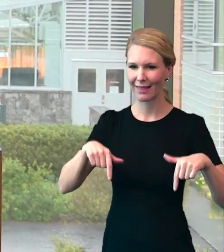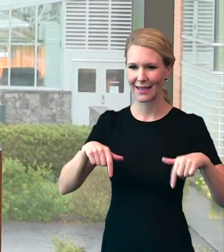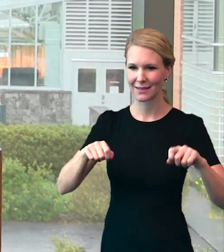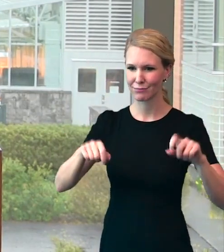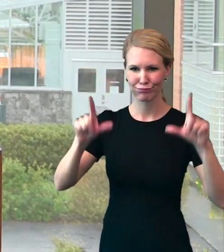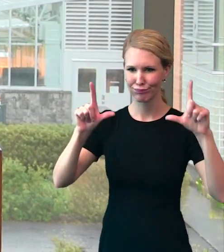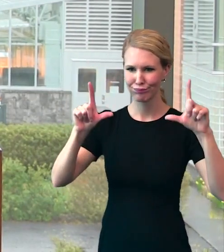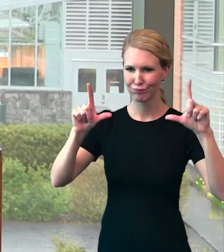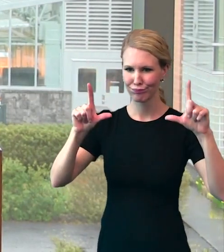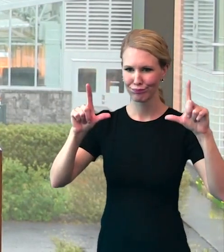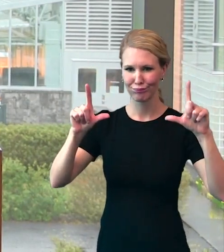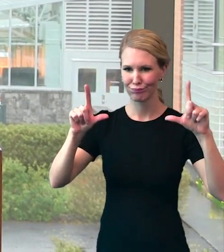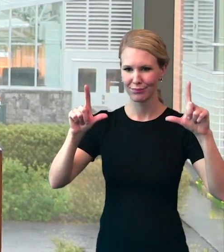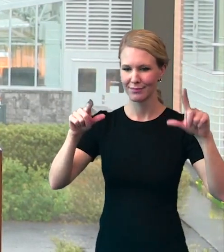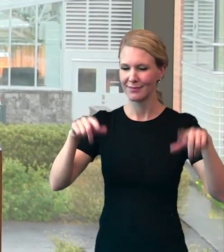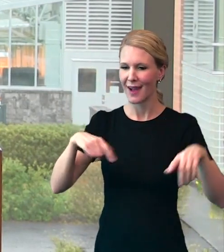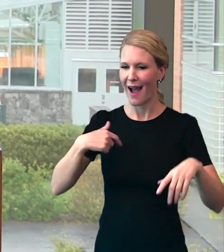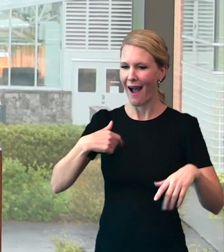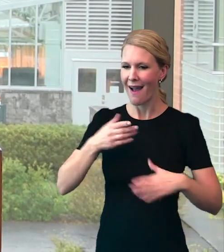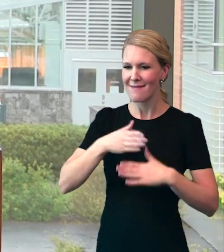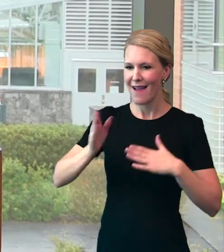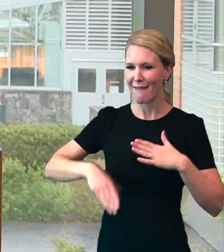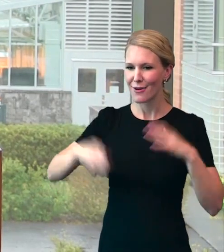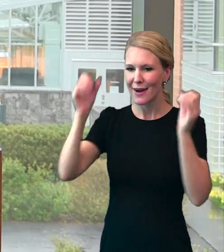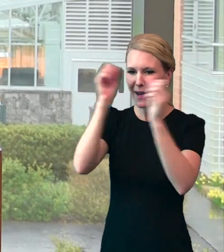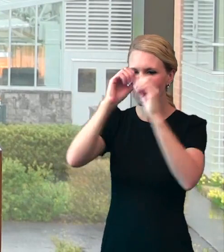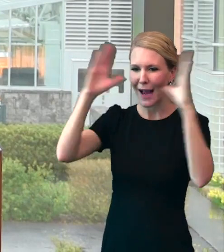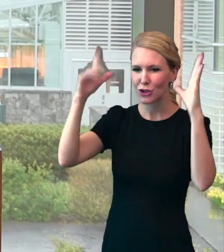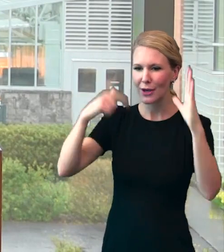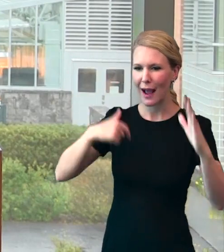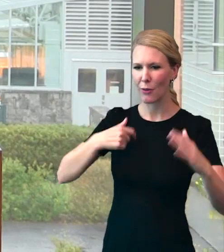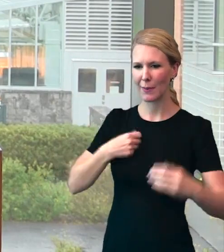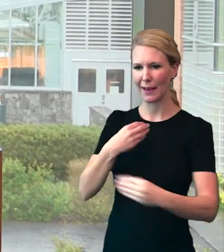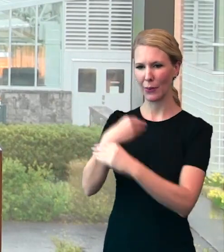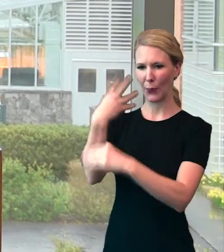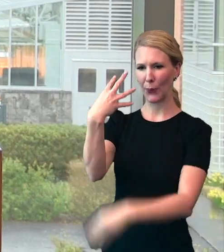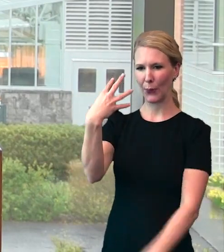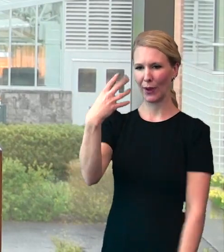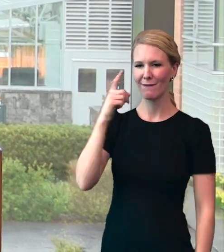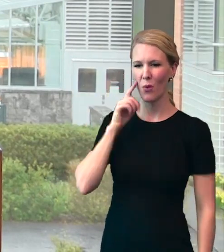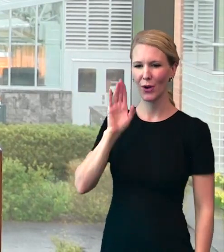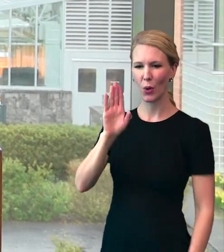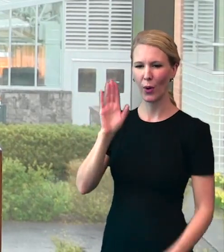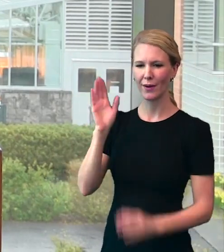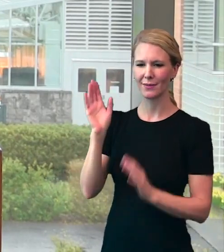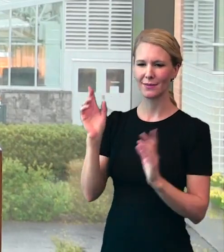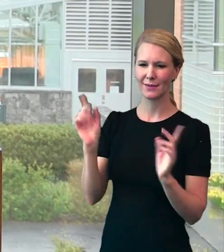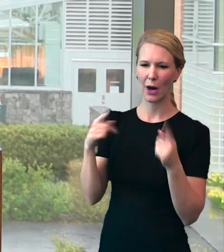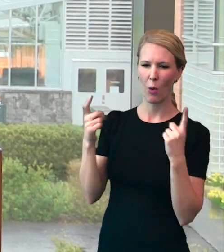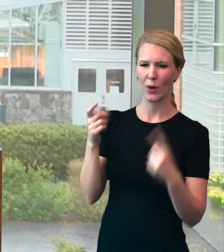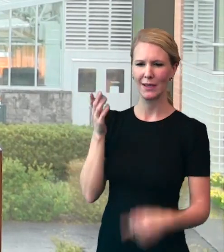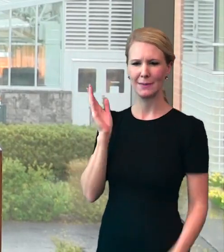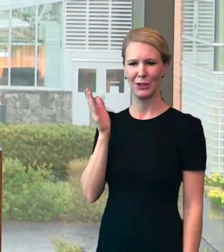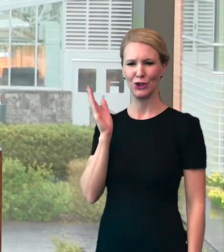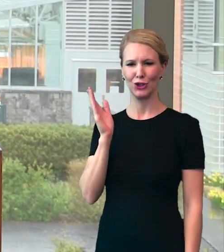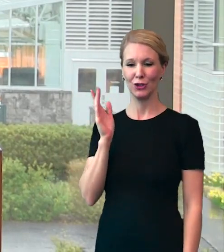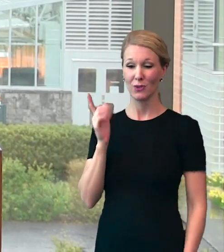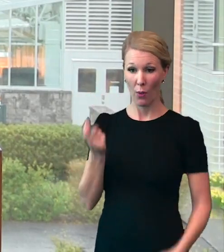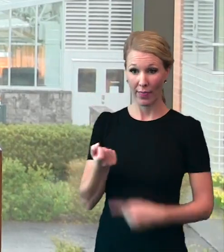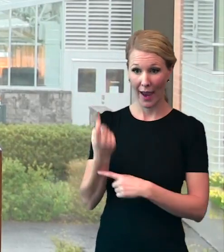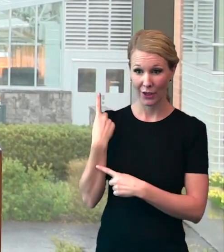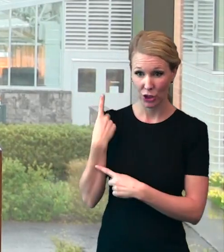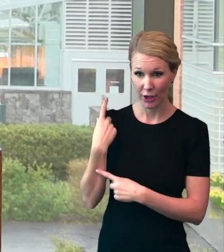how I ever imagined I'd be delivering your commencement remarks. At the beginning of spring semester last year, I was